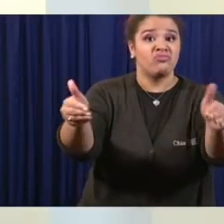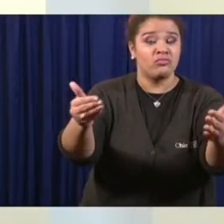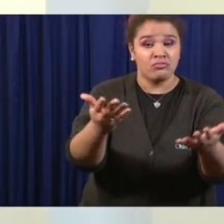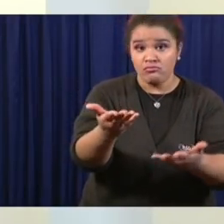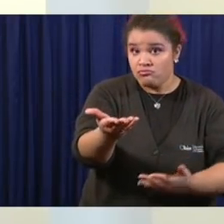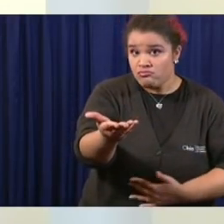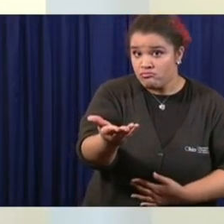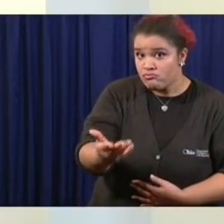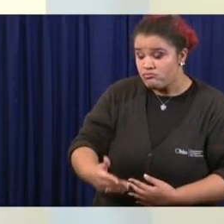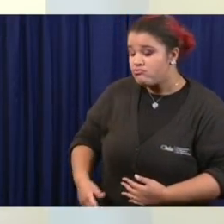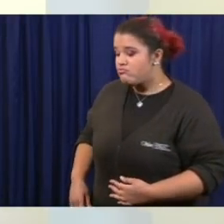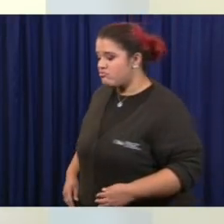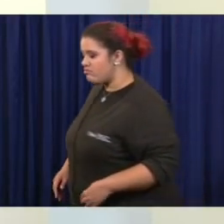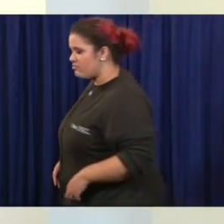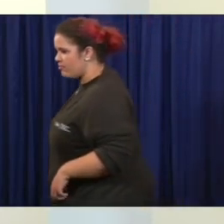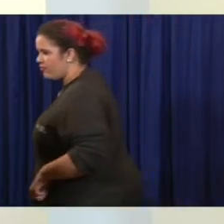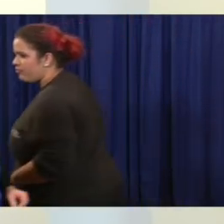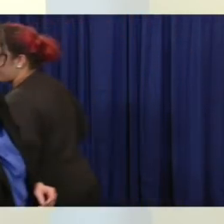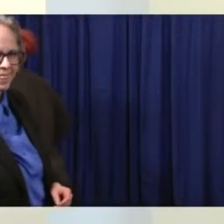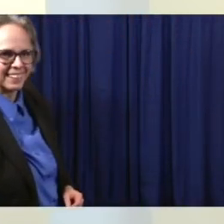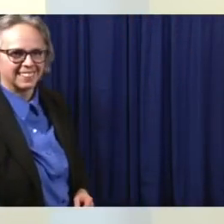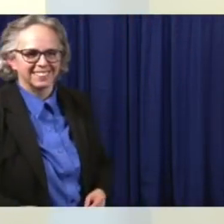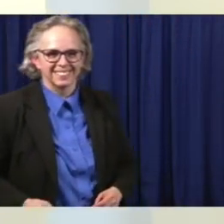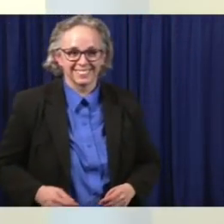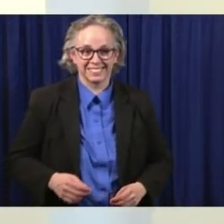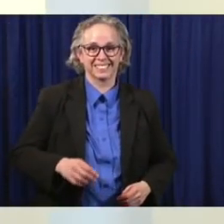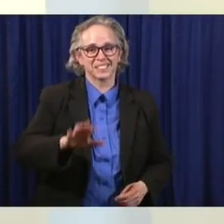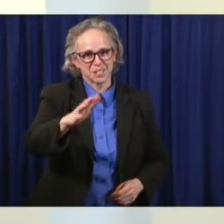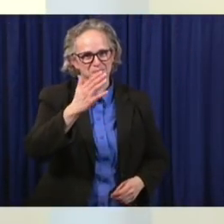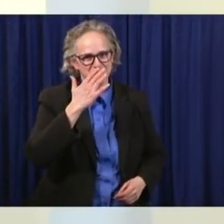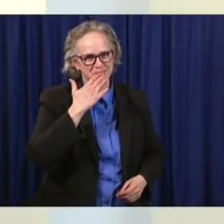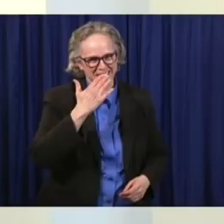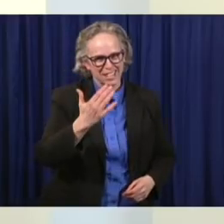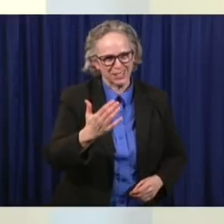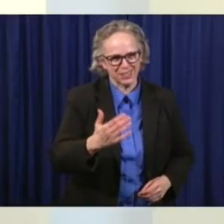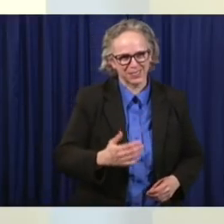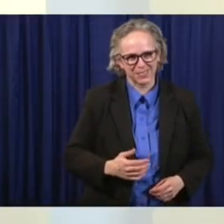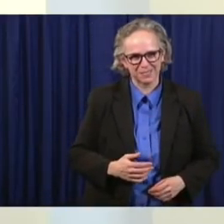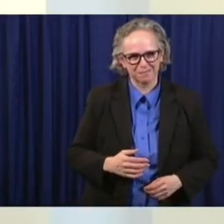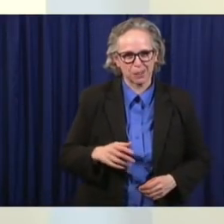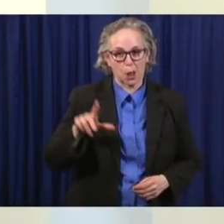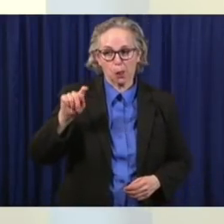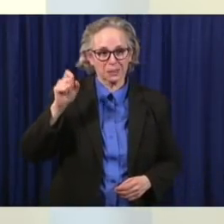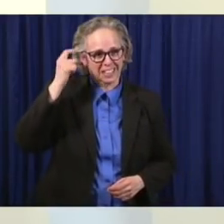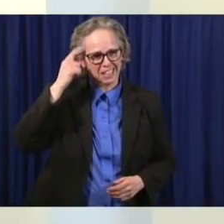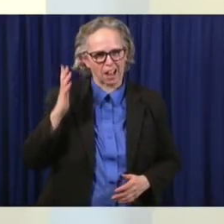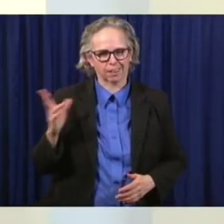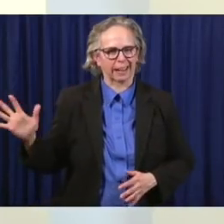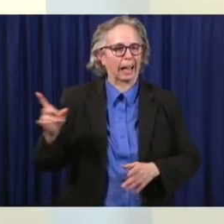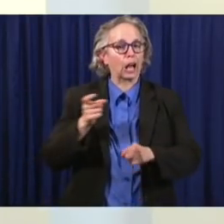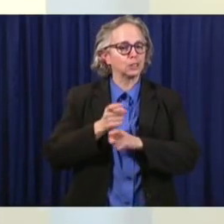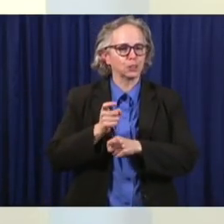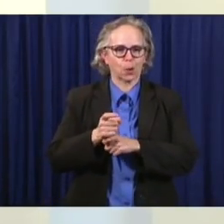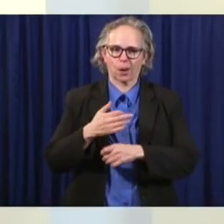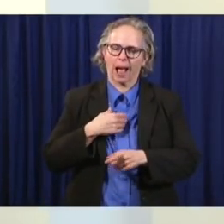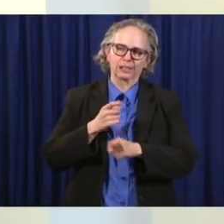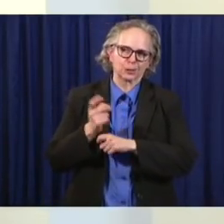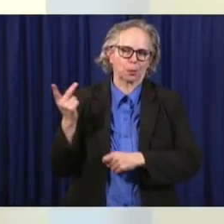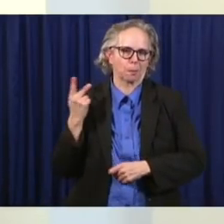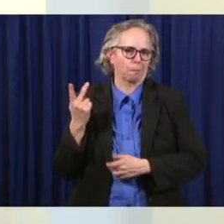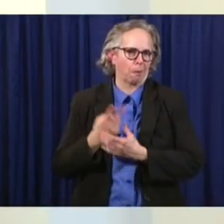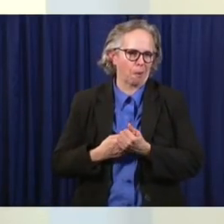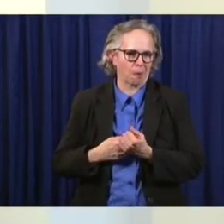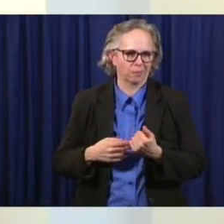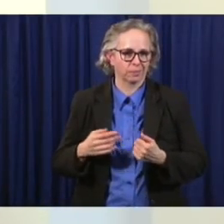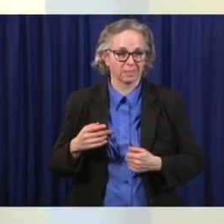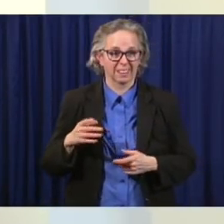Well, thank you. The Lieutenant Governor joked about it too, and I've joked too. This is something to get used to for